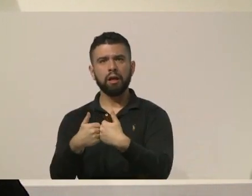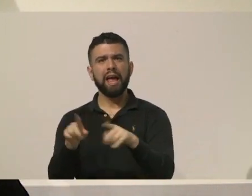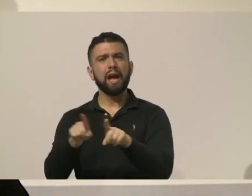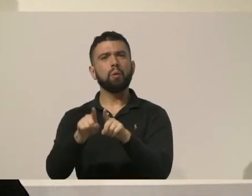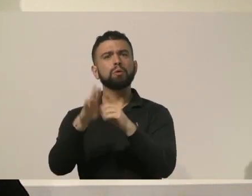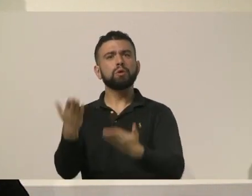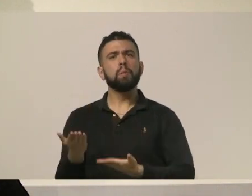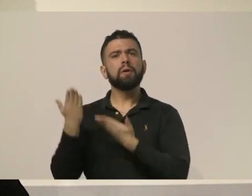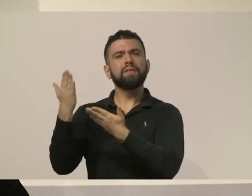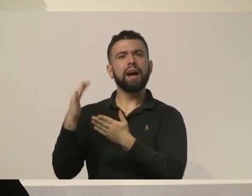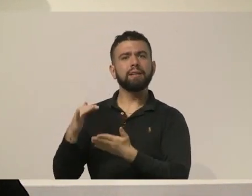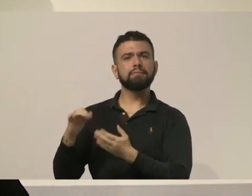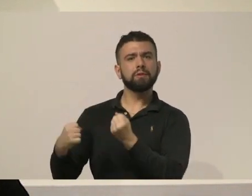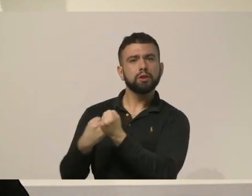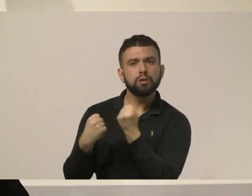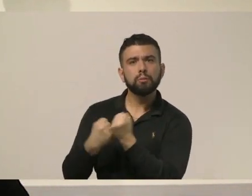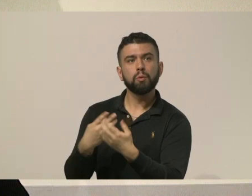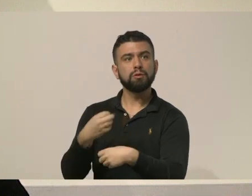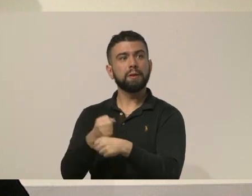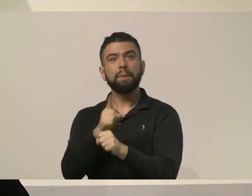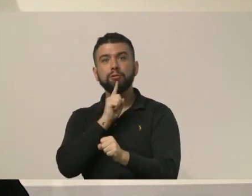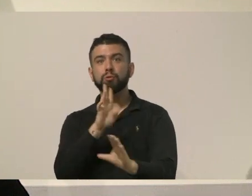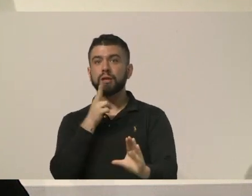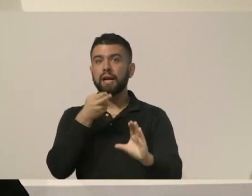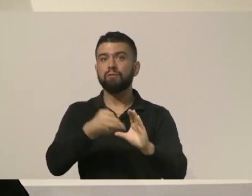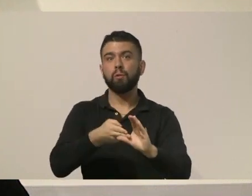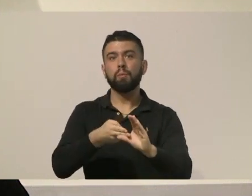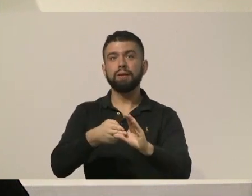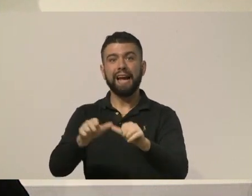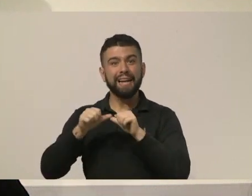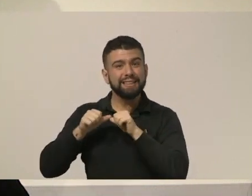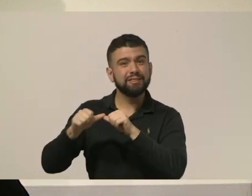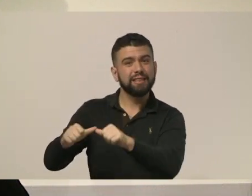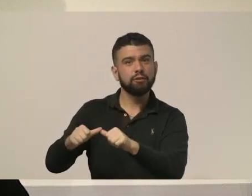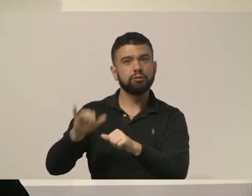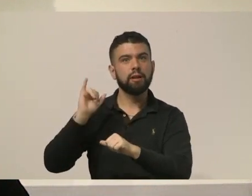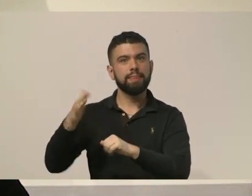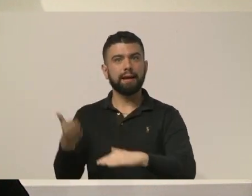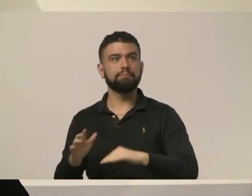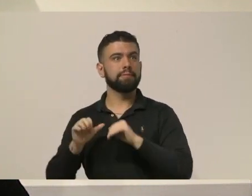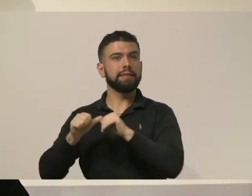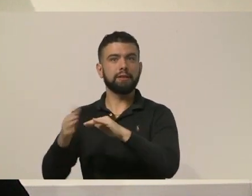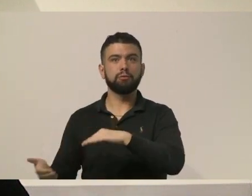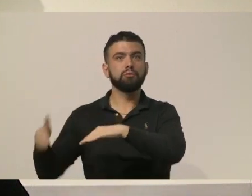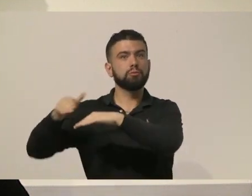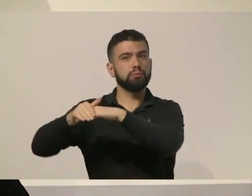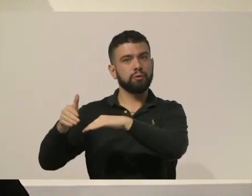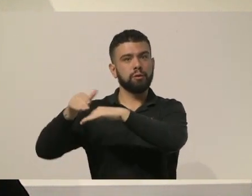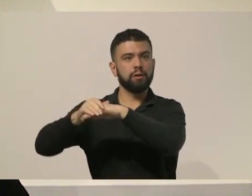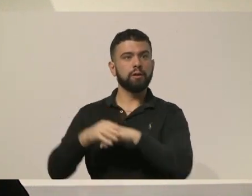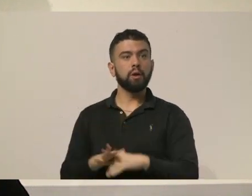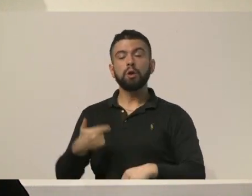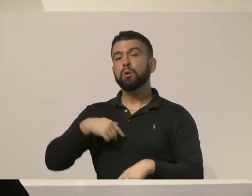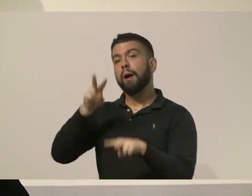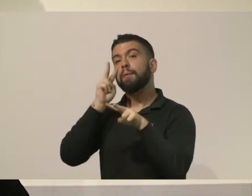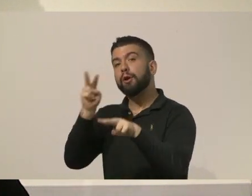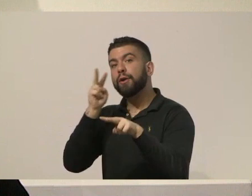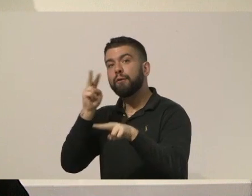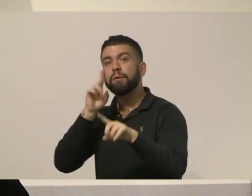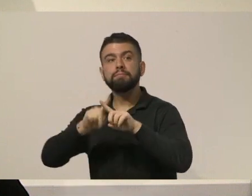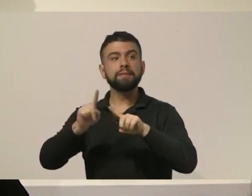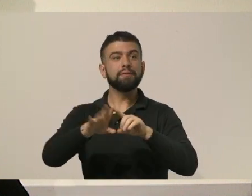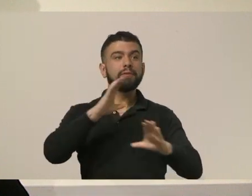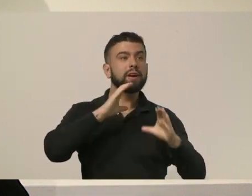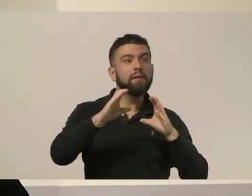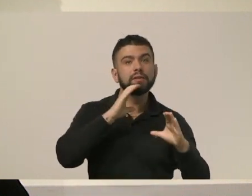of driving retention and student success initiatives as well. And with that, I am very much looking forward to all the conversations